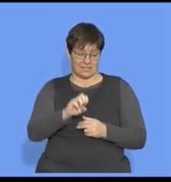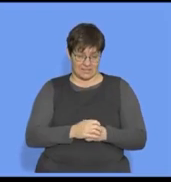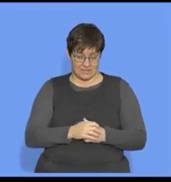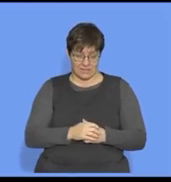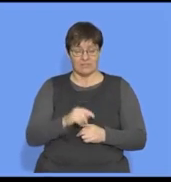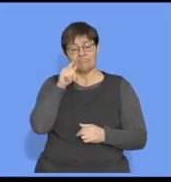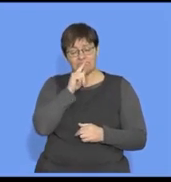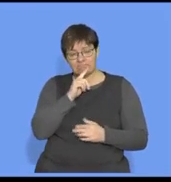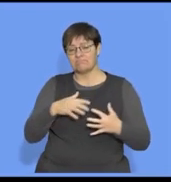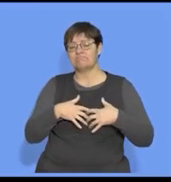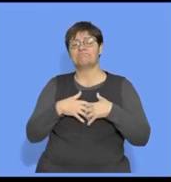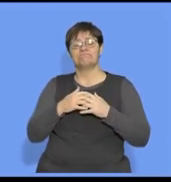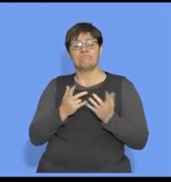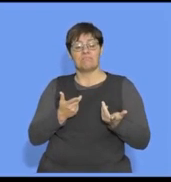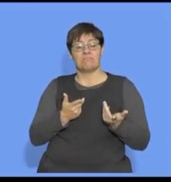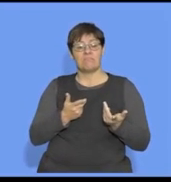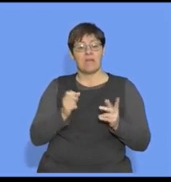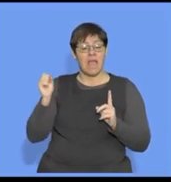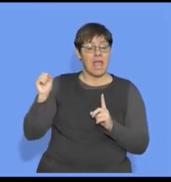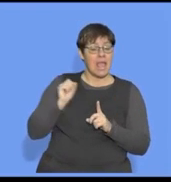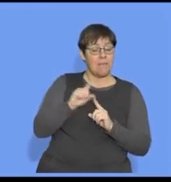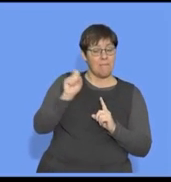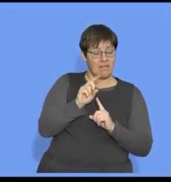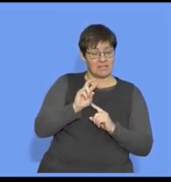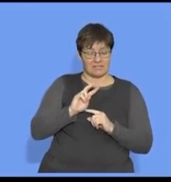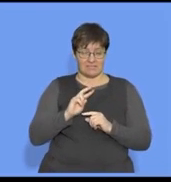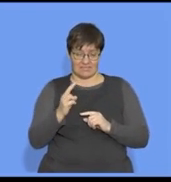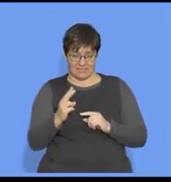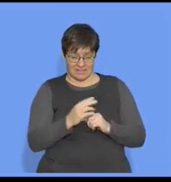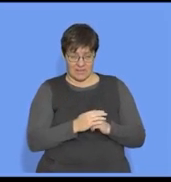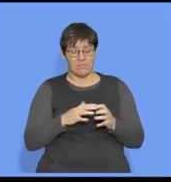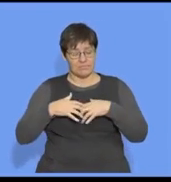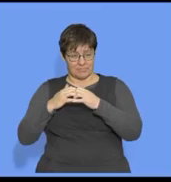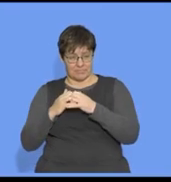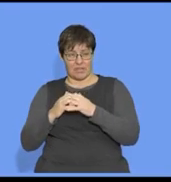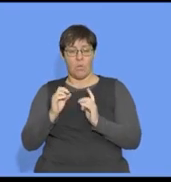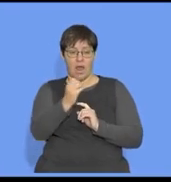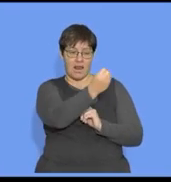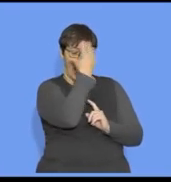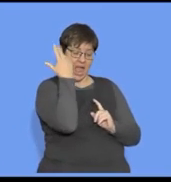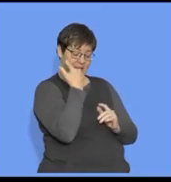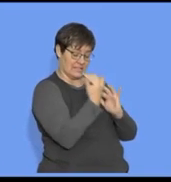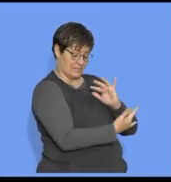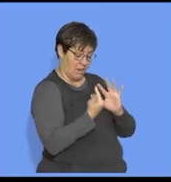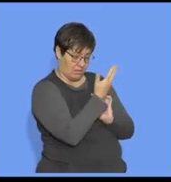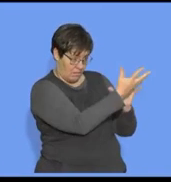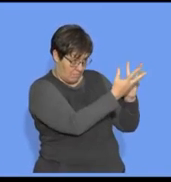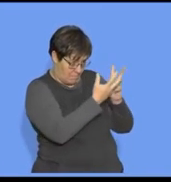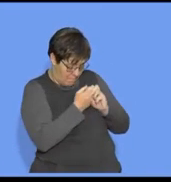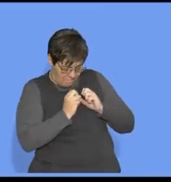that generates or that converts the impulse when the stimulus of light is